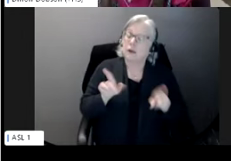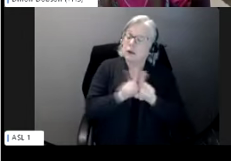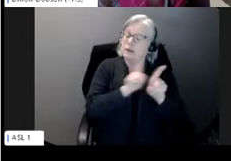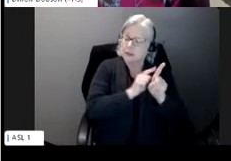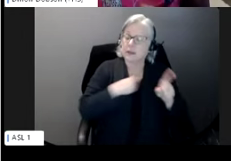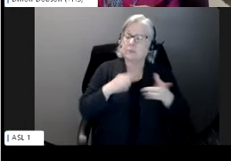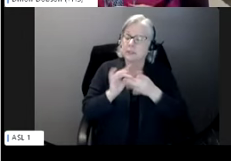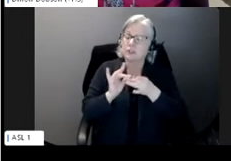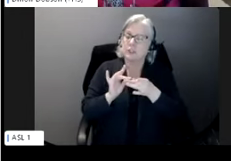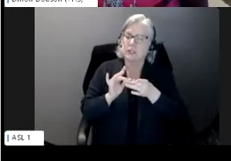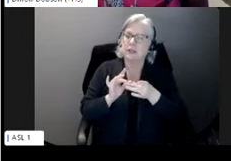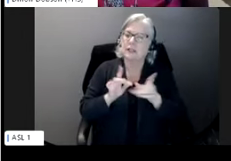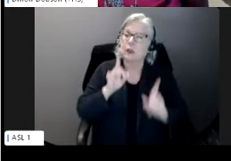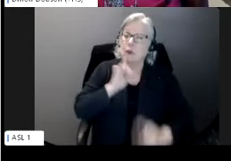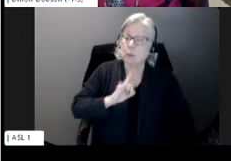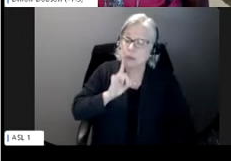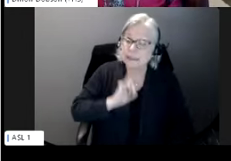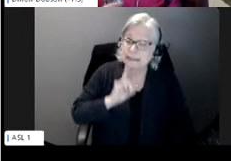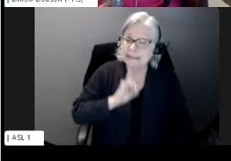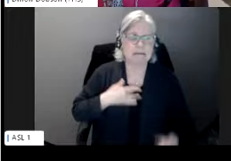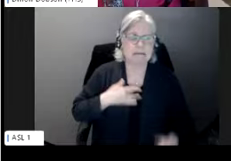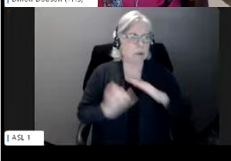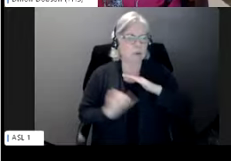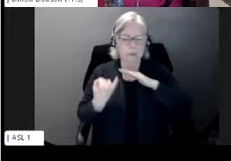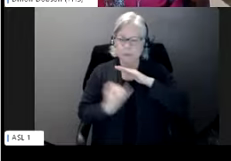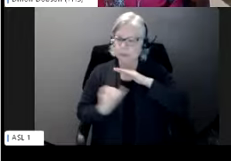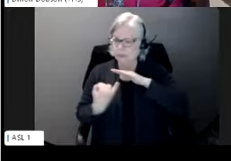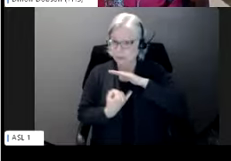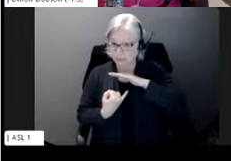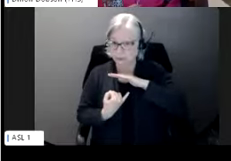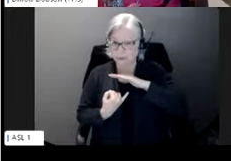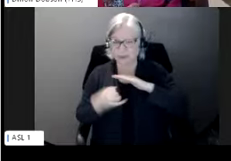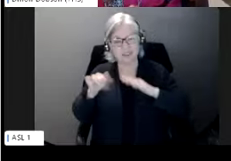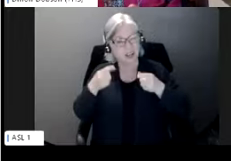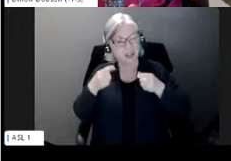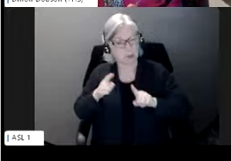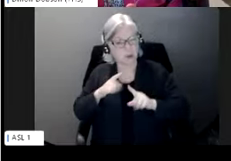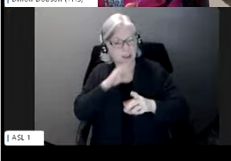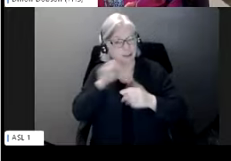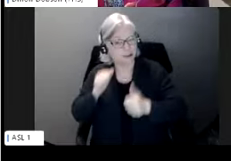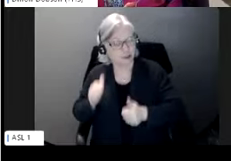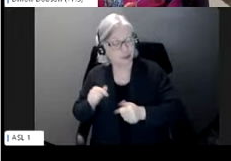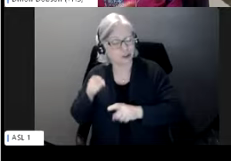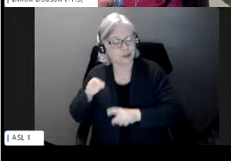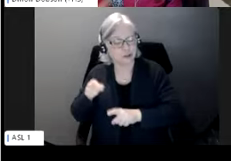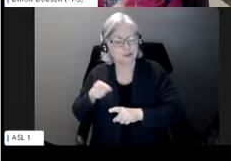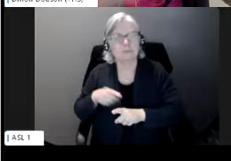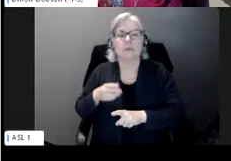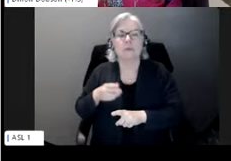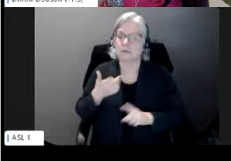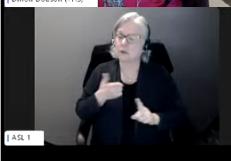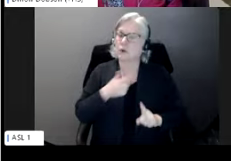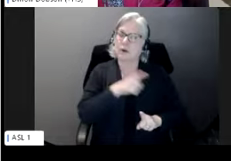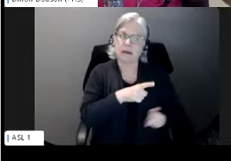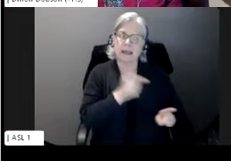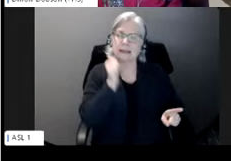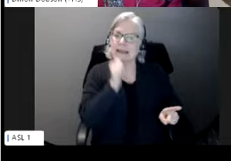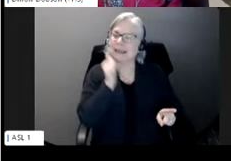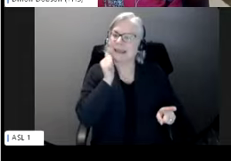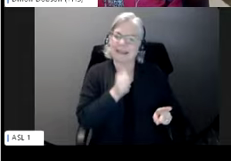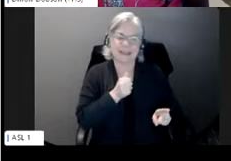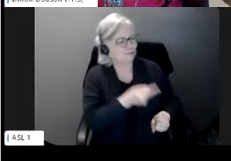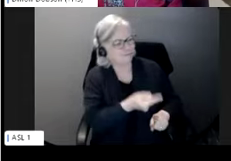idea of loneliness and social isolation, which can be common in later stages of life. And so that daily